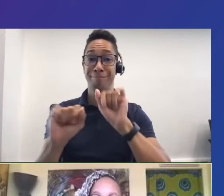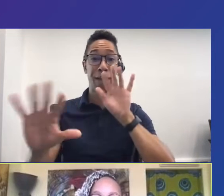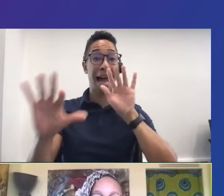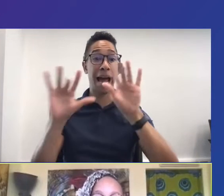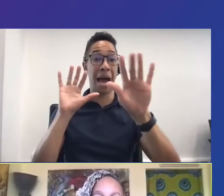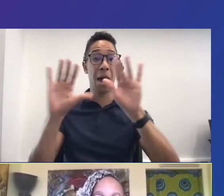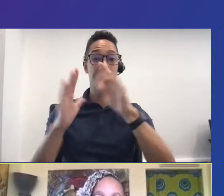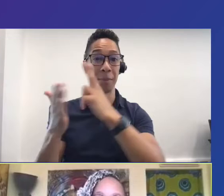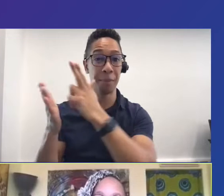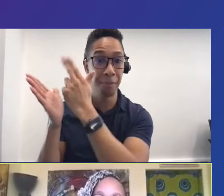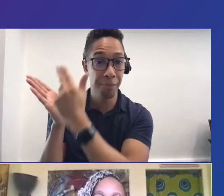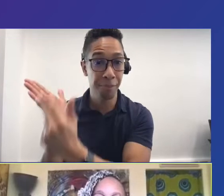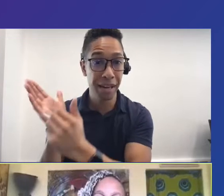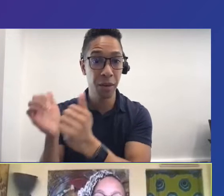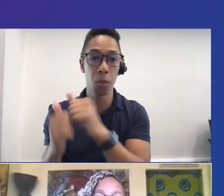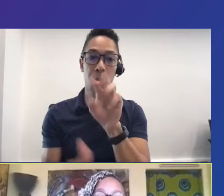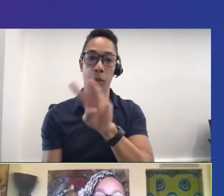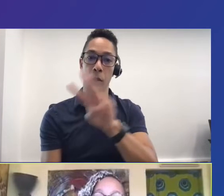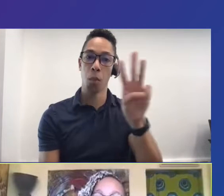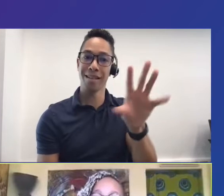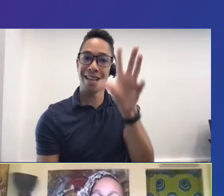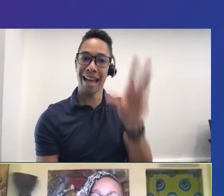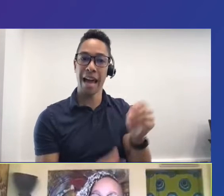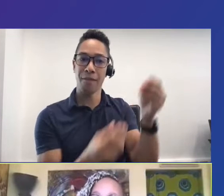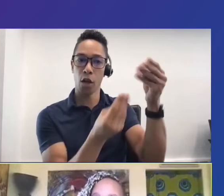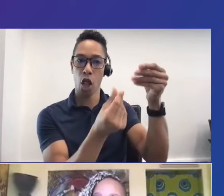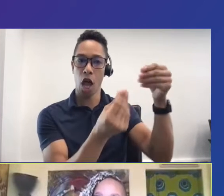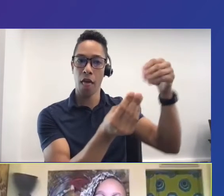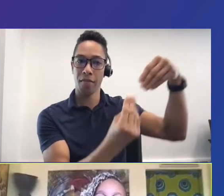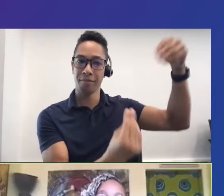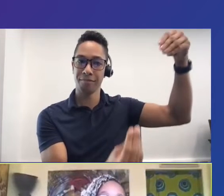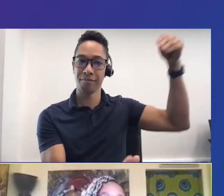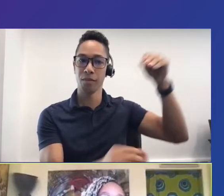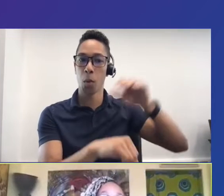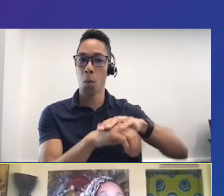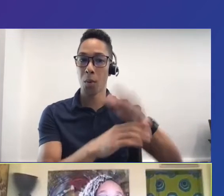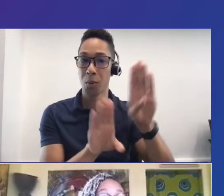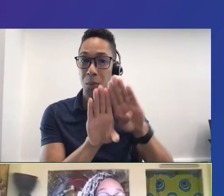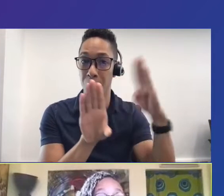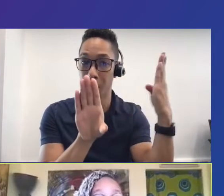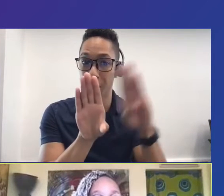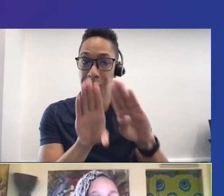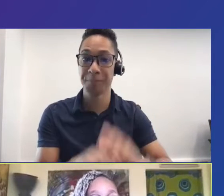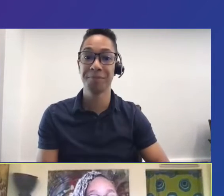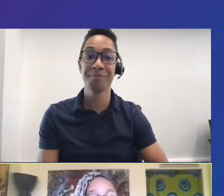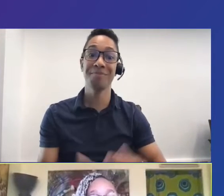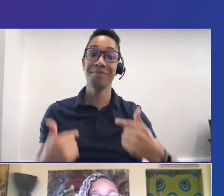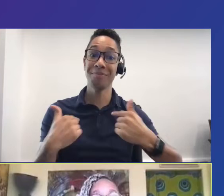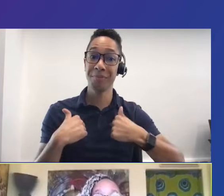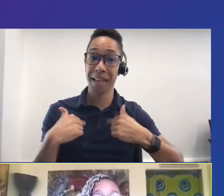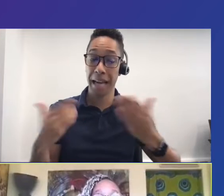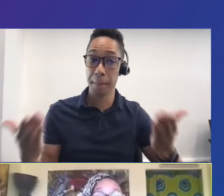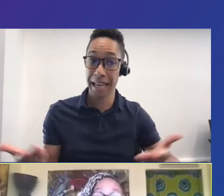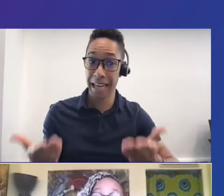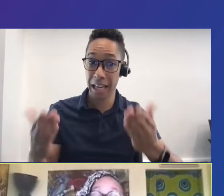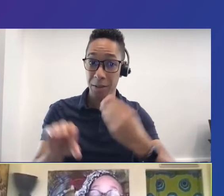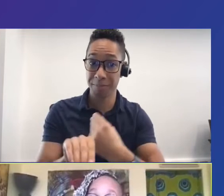on it and some West African cloth hanging from the door. I'm greeting you today